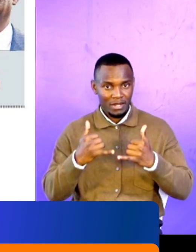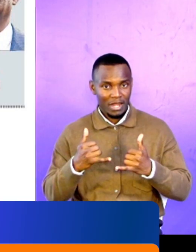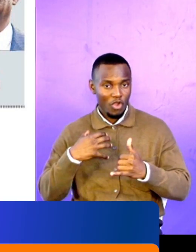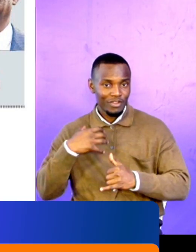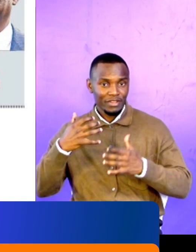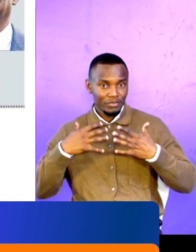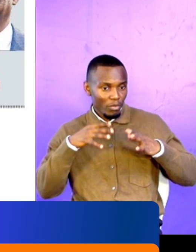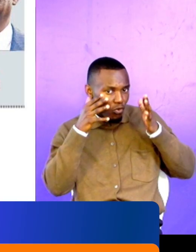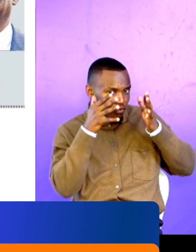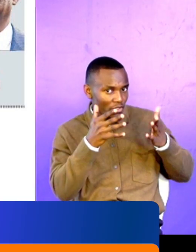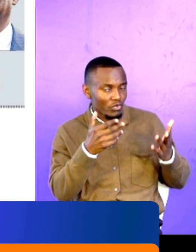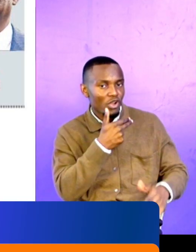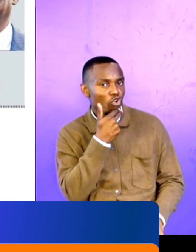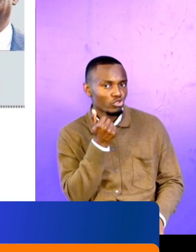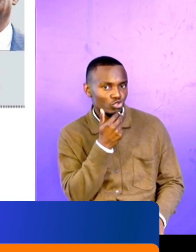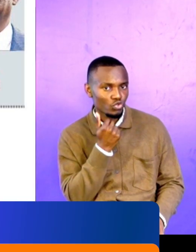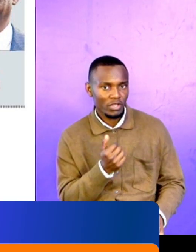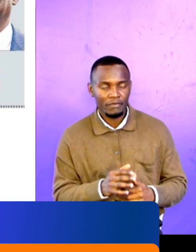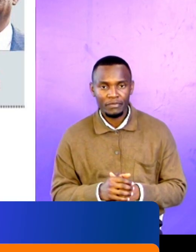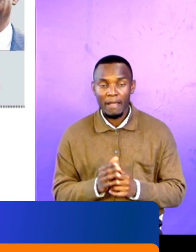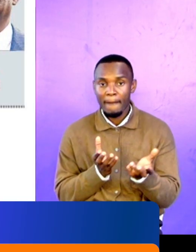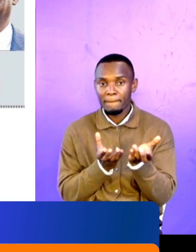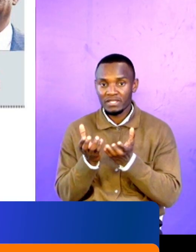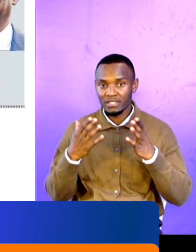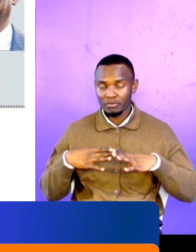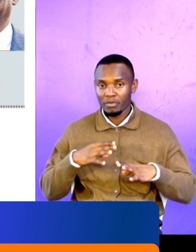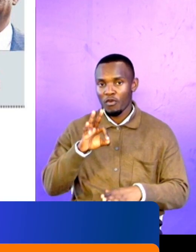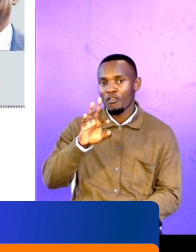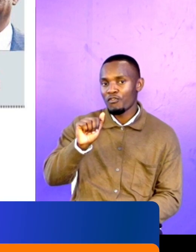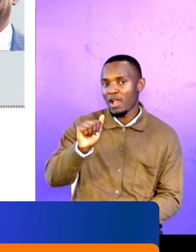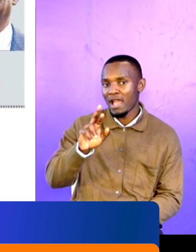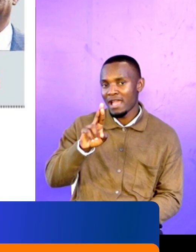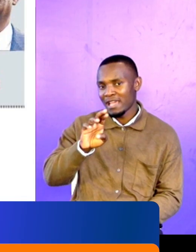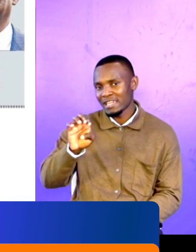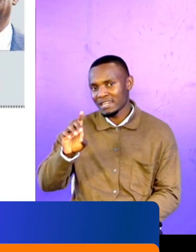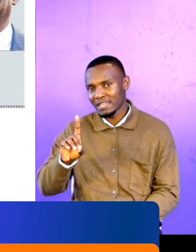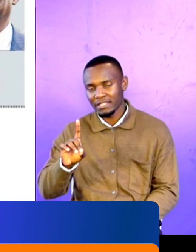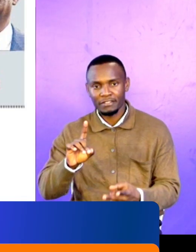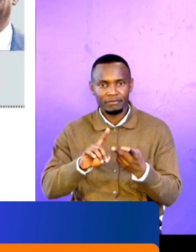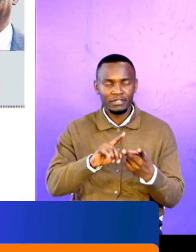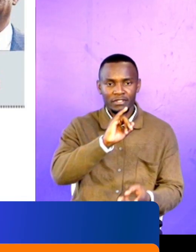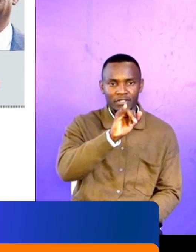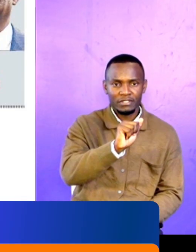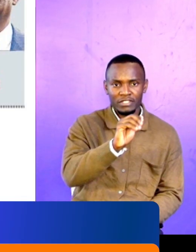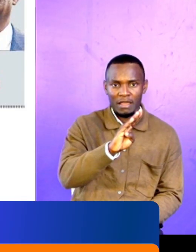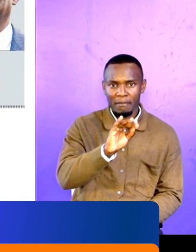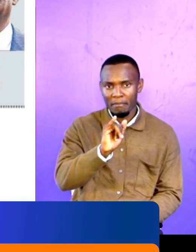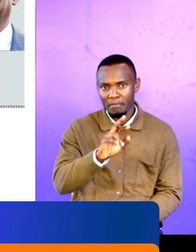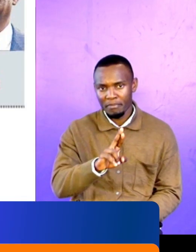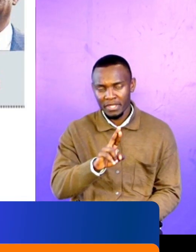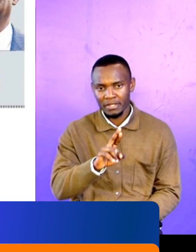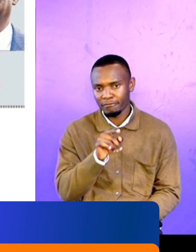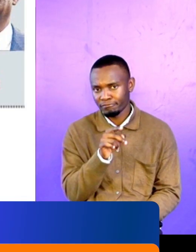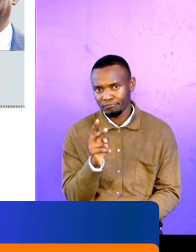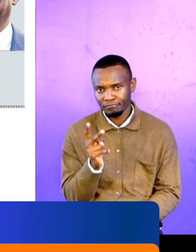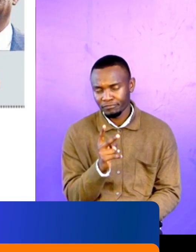right, and businessmen Farid Abdul Razak Sheikh and Jabir Abdul Nasir Al